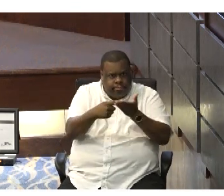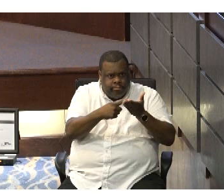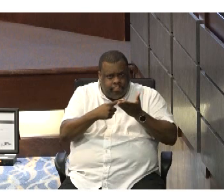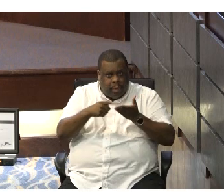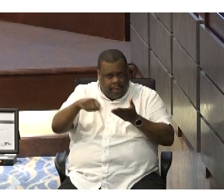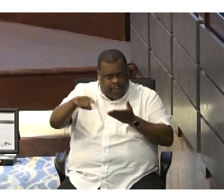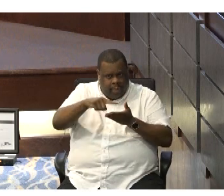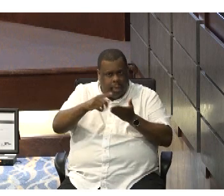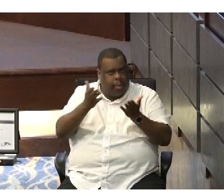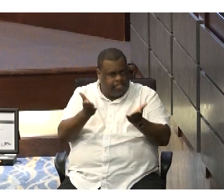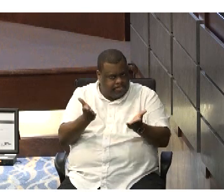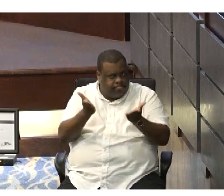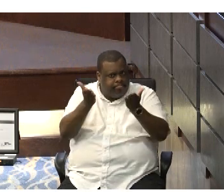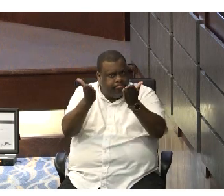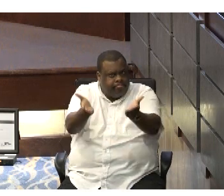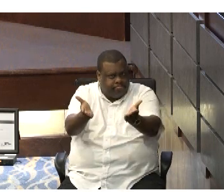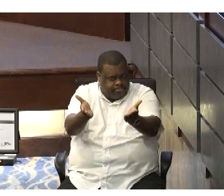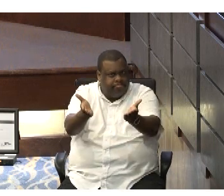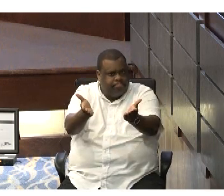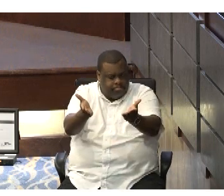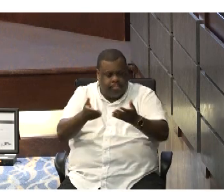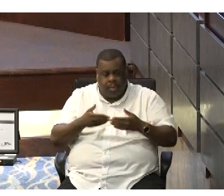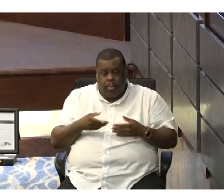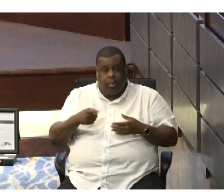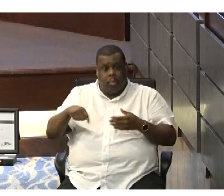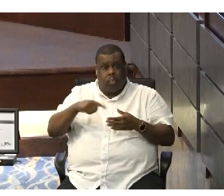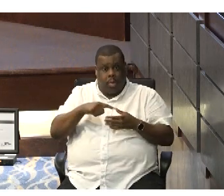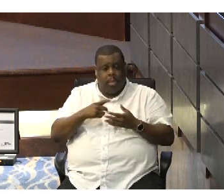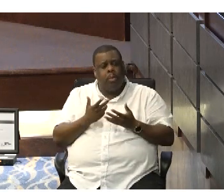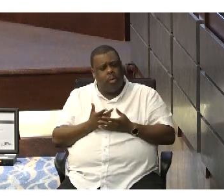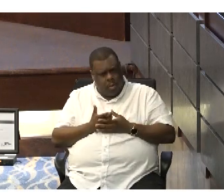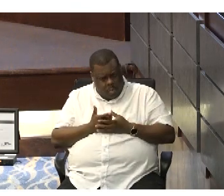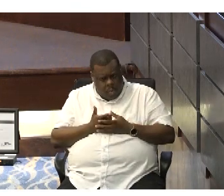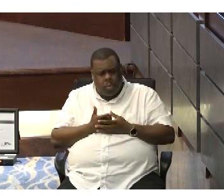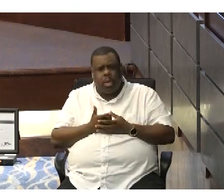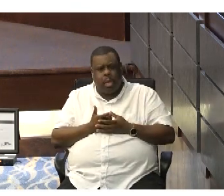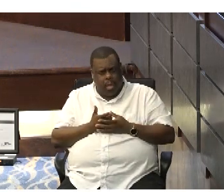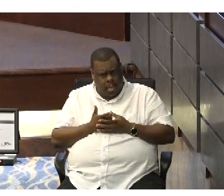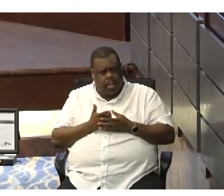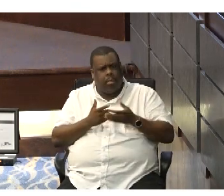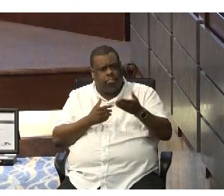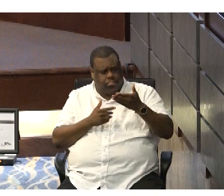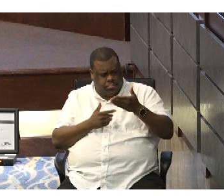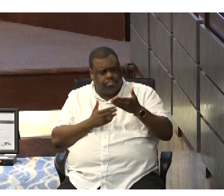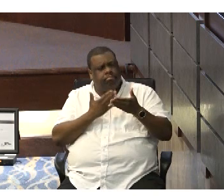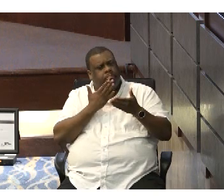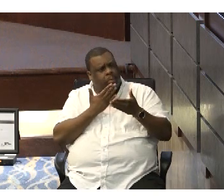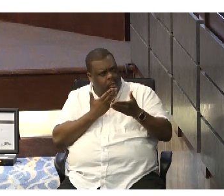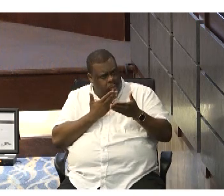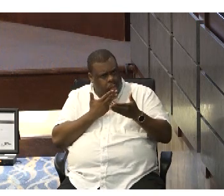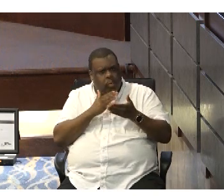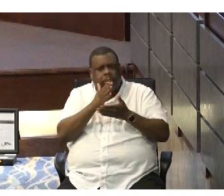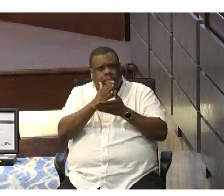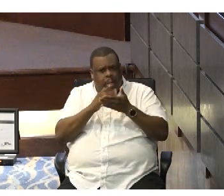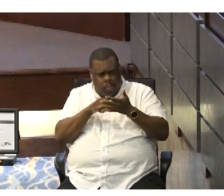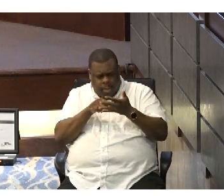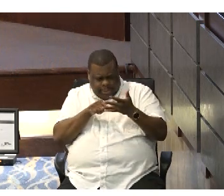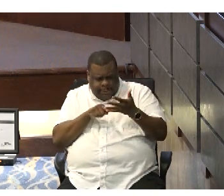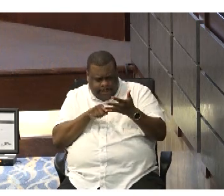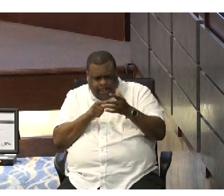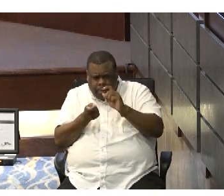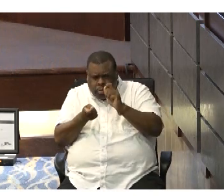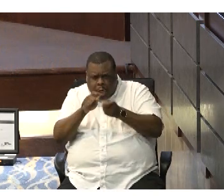comments, and we have prepared responses to each of those comments and made some significant adjustments to